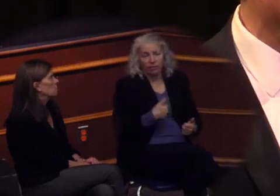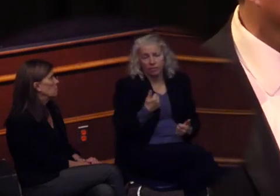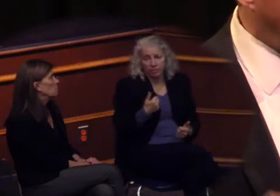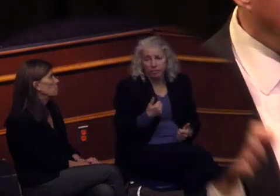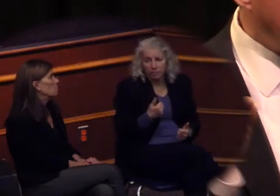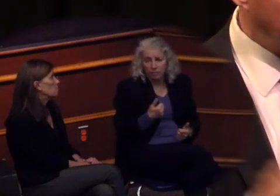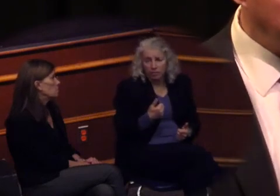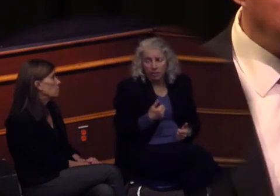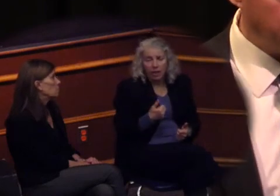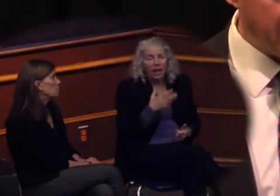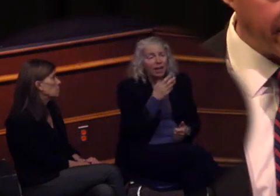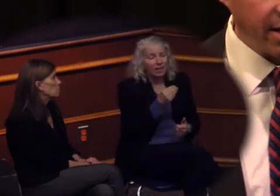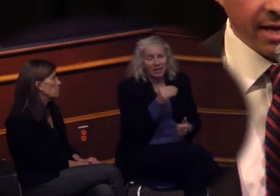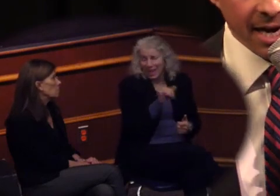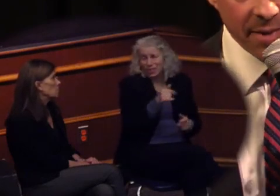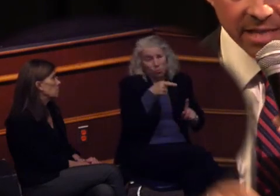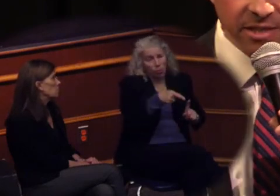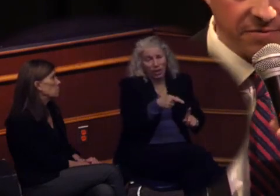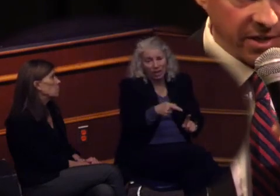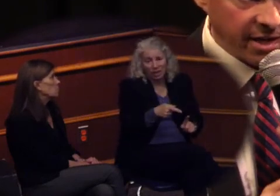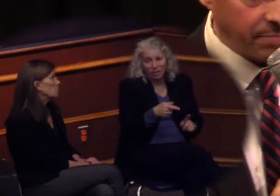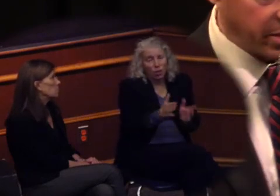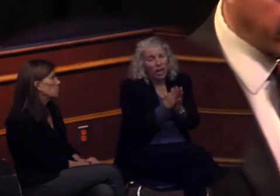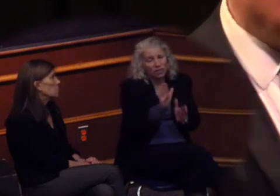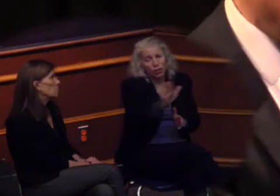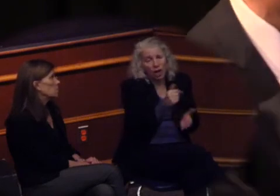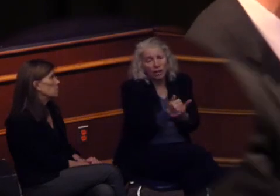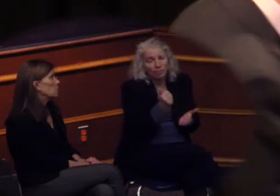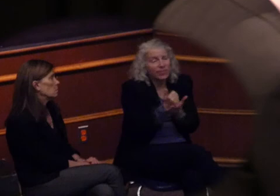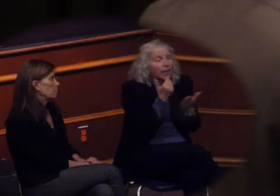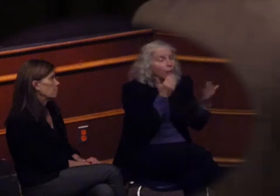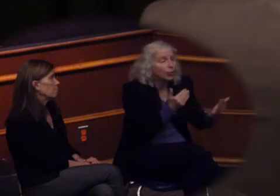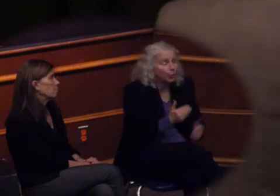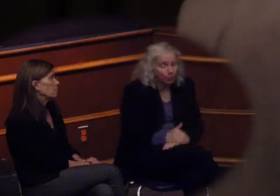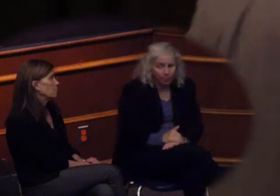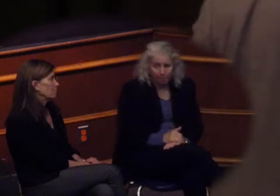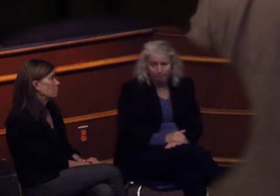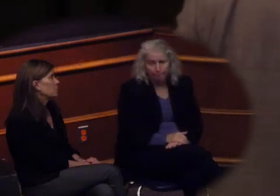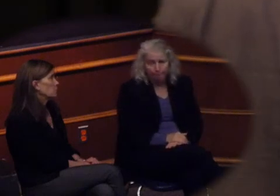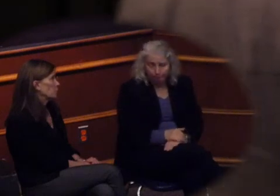lives. And that's what it's about, and I'm asking for your help to do it. Thank you very much.